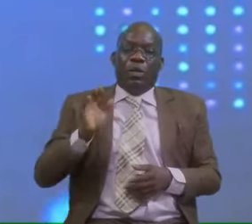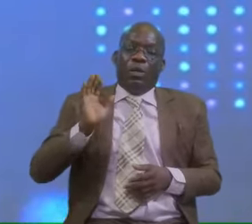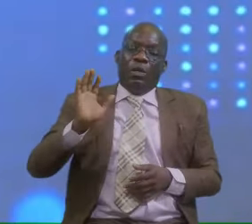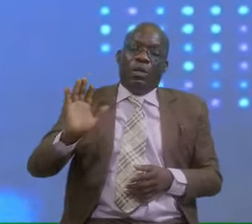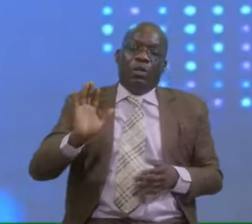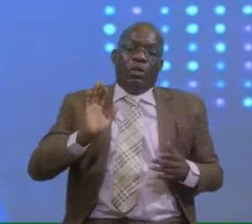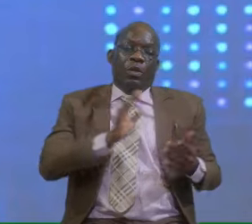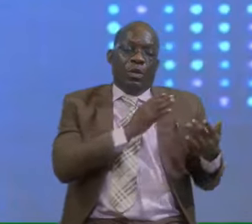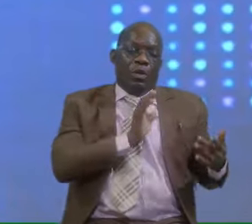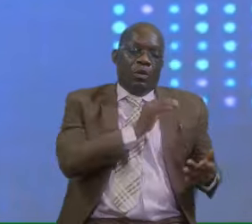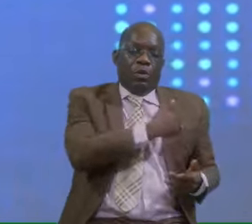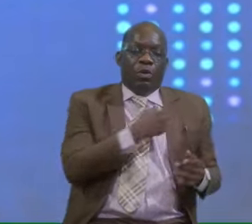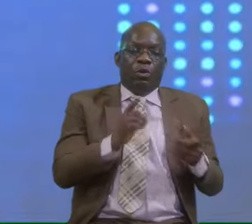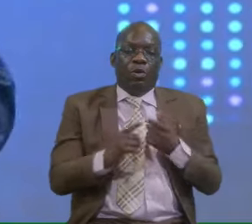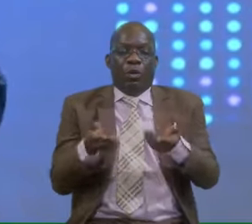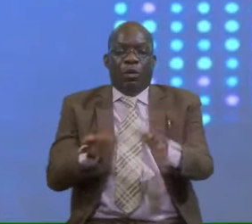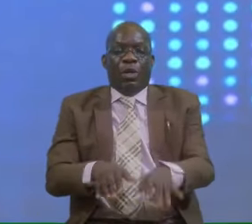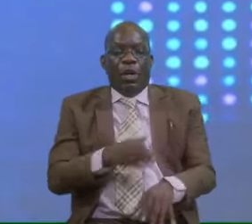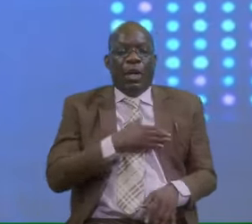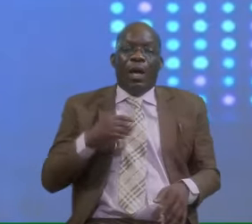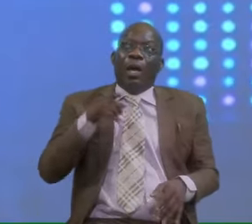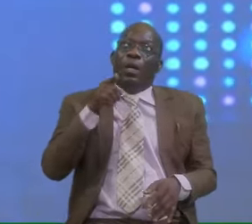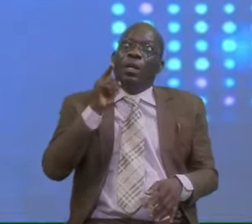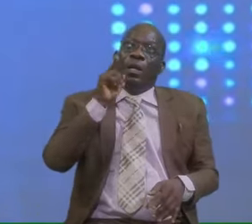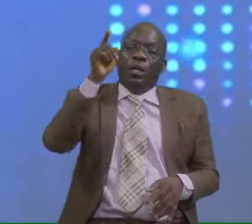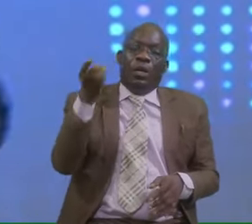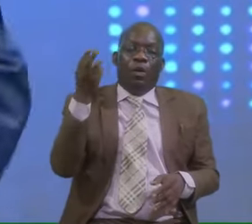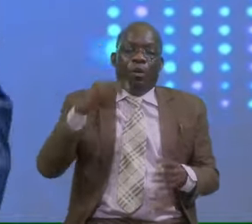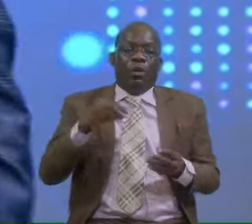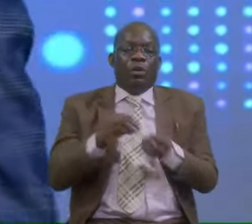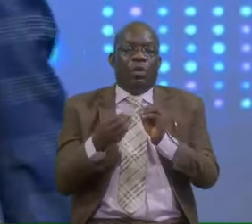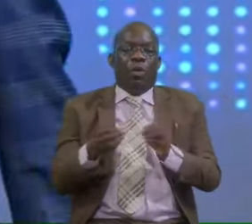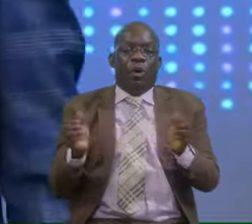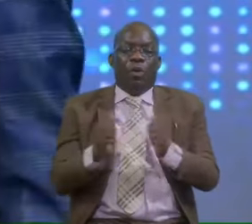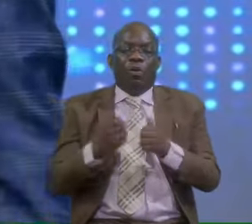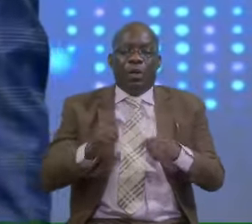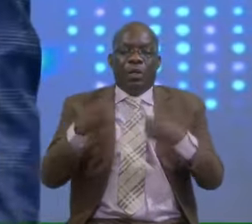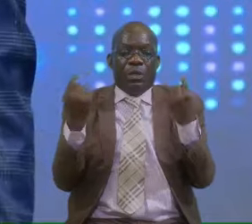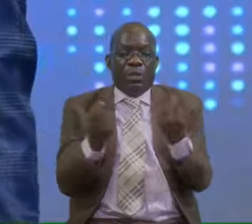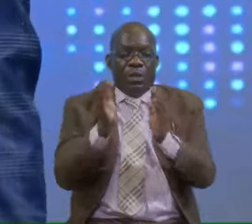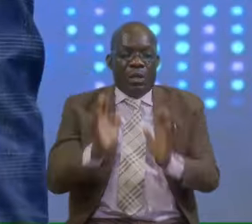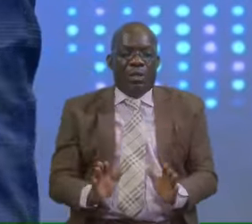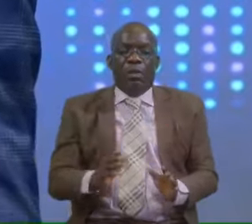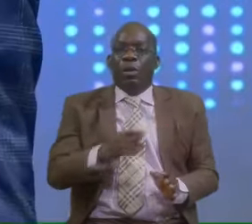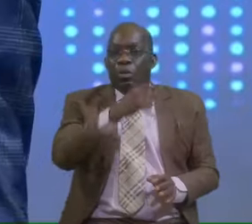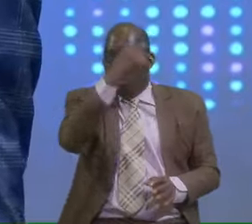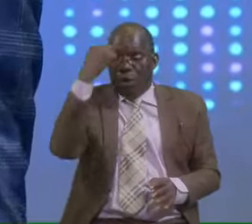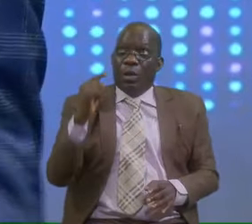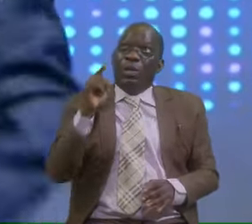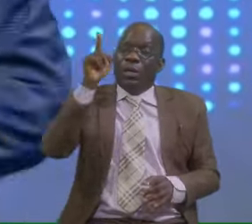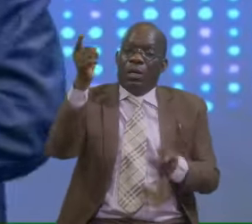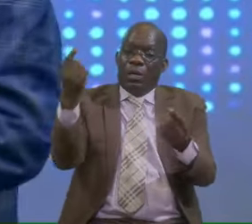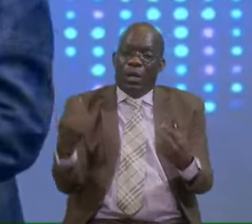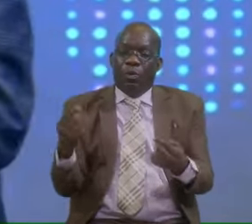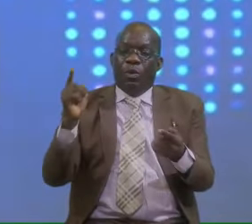death, and he was numbered with the transgressors, because he came to stand for